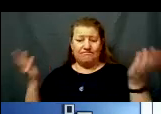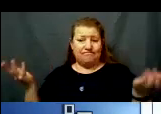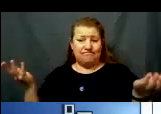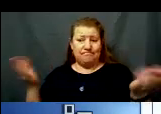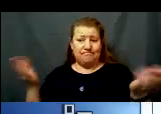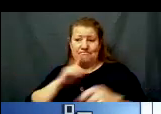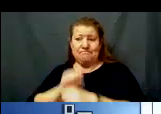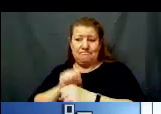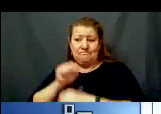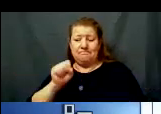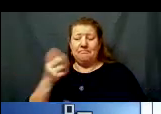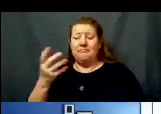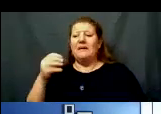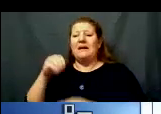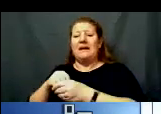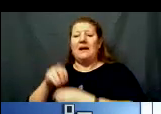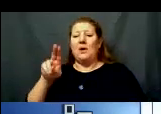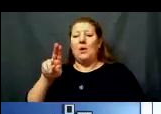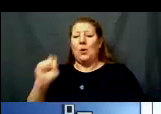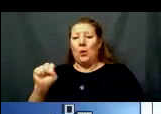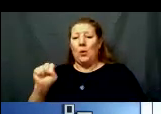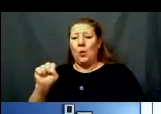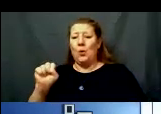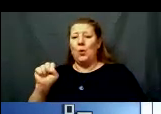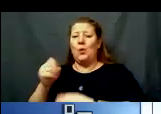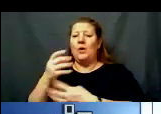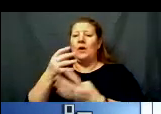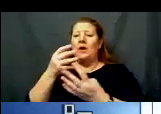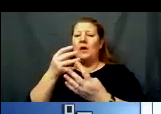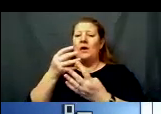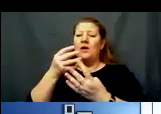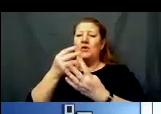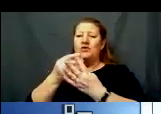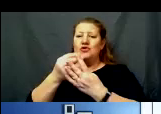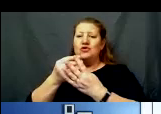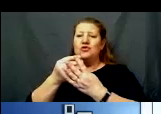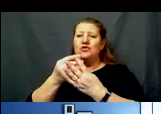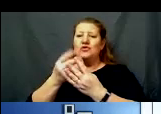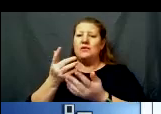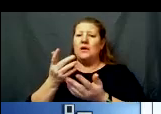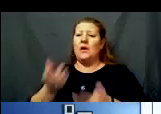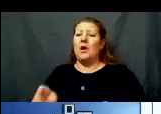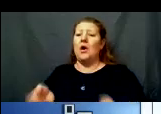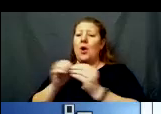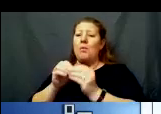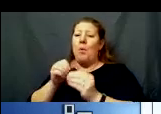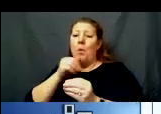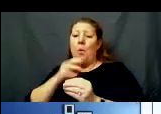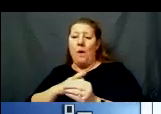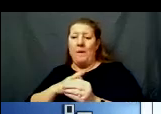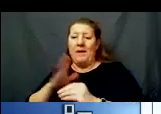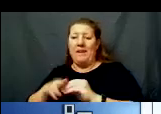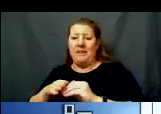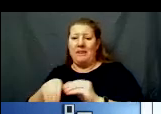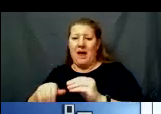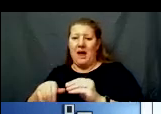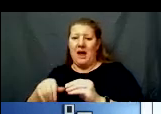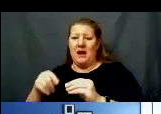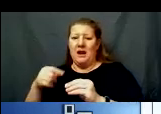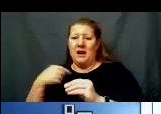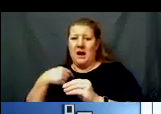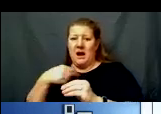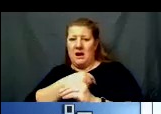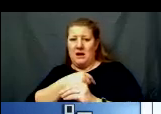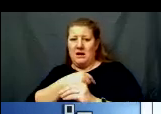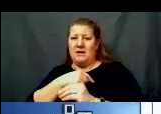that in the United States, no country jails or imprisons more women than us. And this, of course, is connected